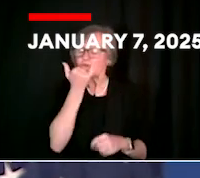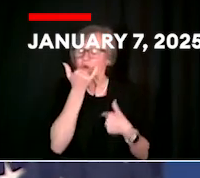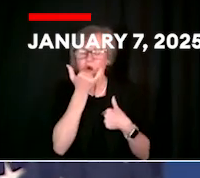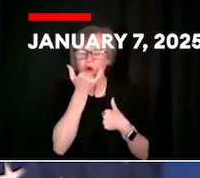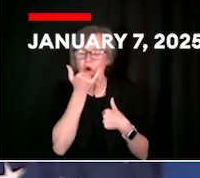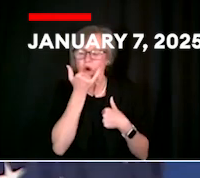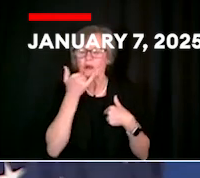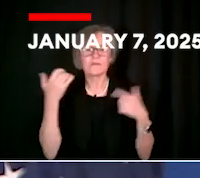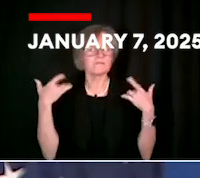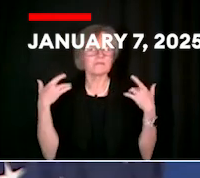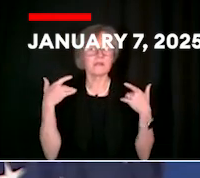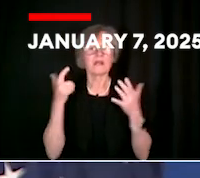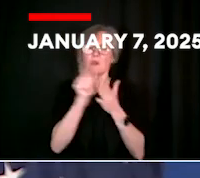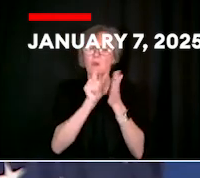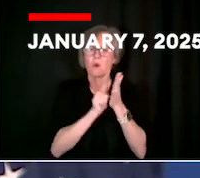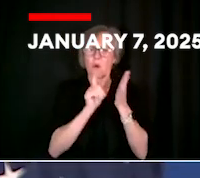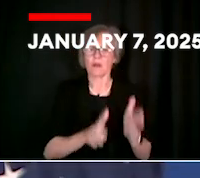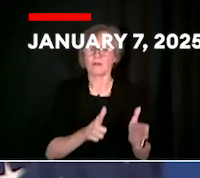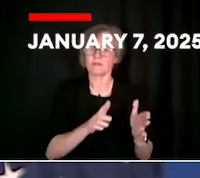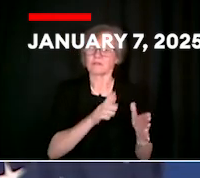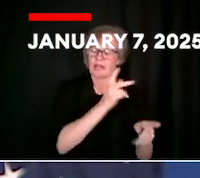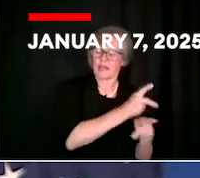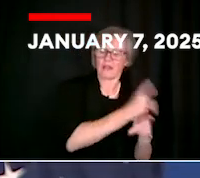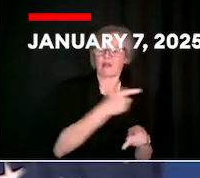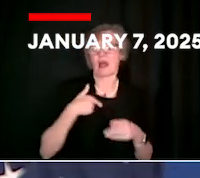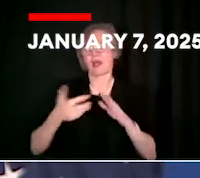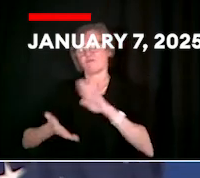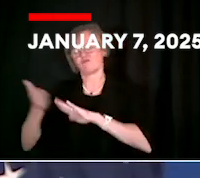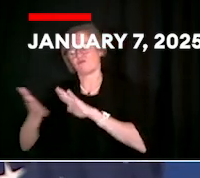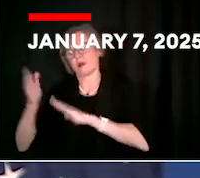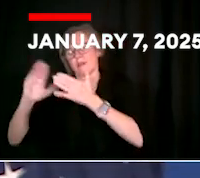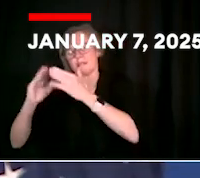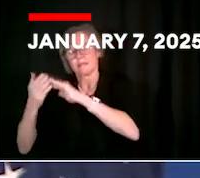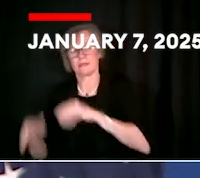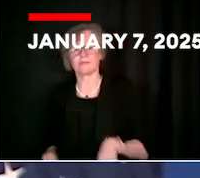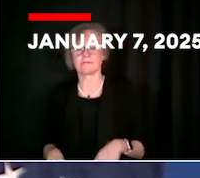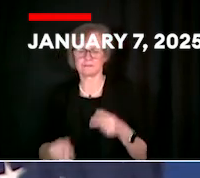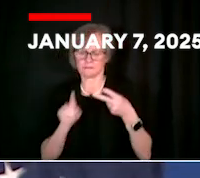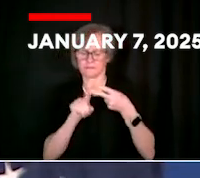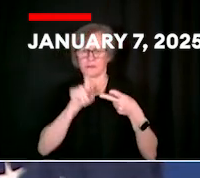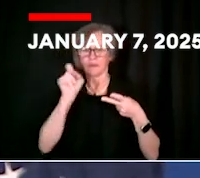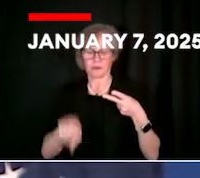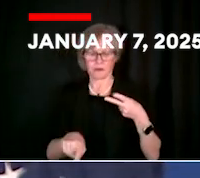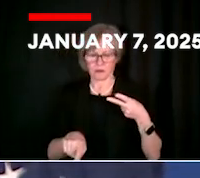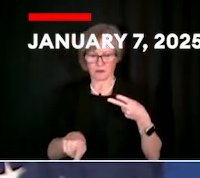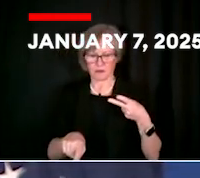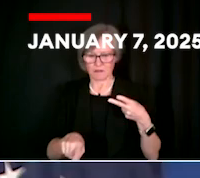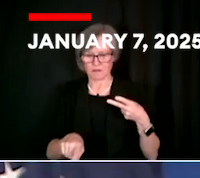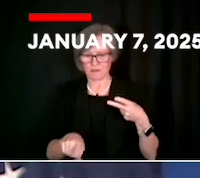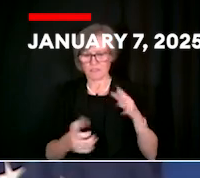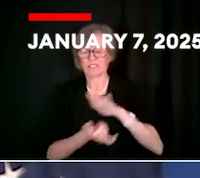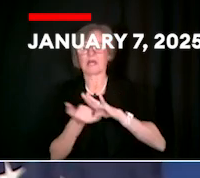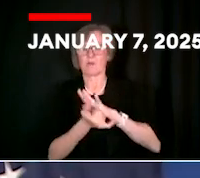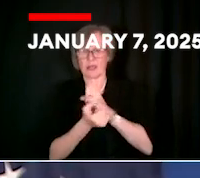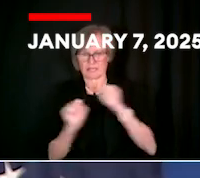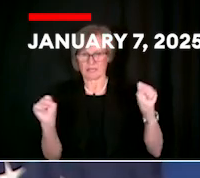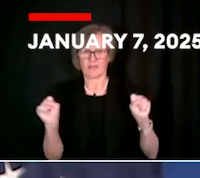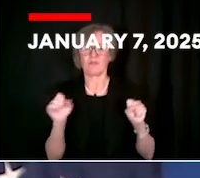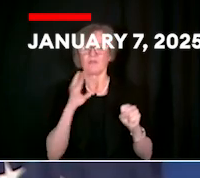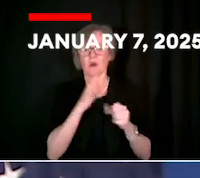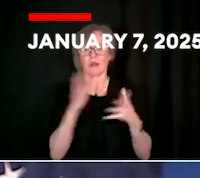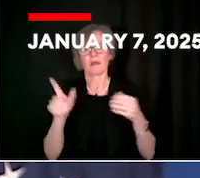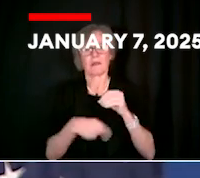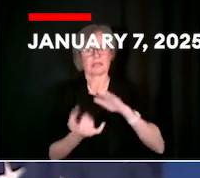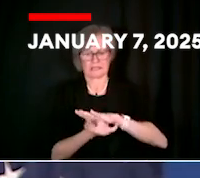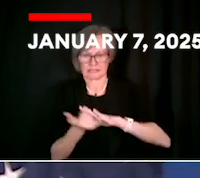the attorneys do that. I have to run this city. The other question has to do with subway safety. Yes. I know that you've talked a lot about subway safety,